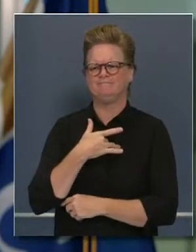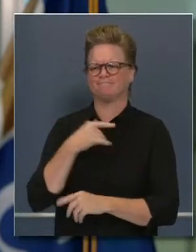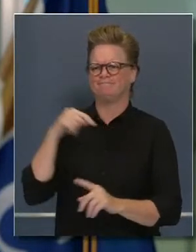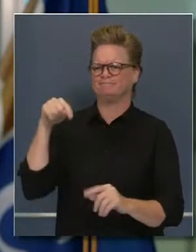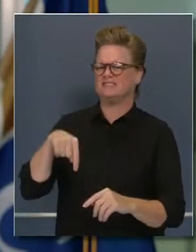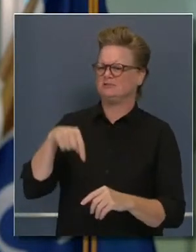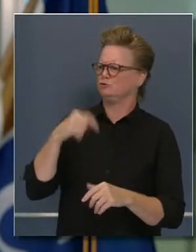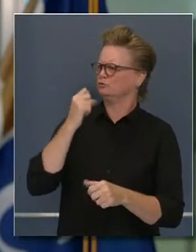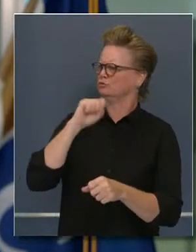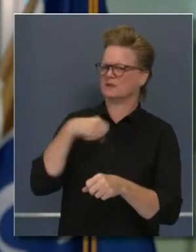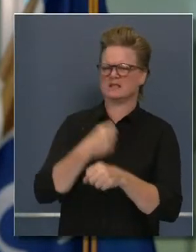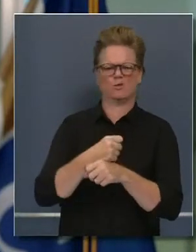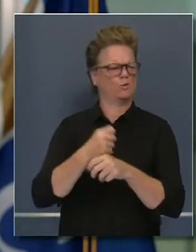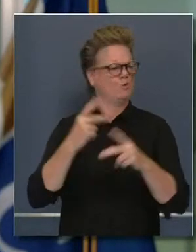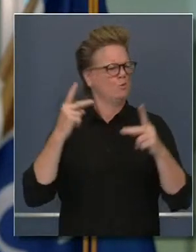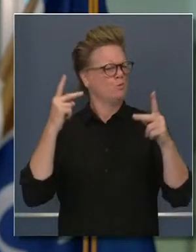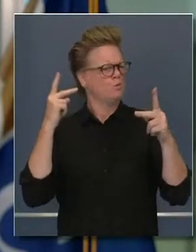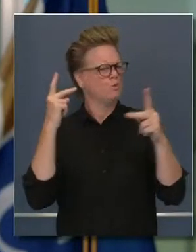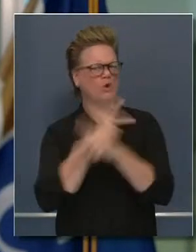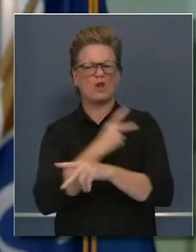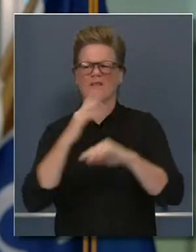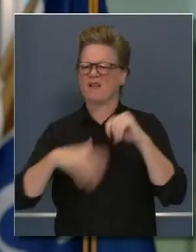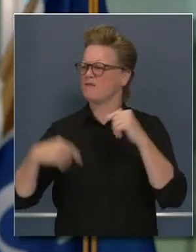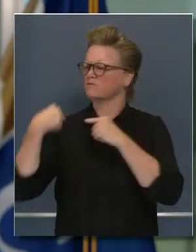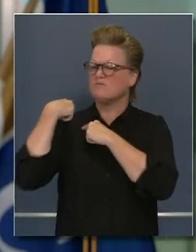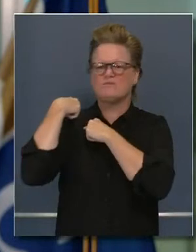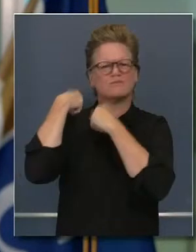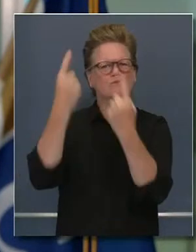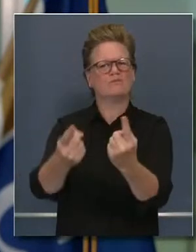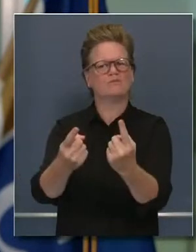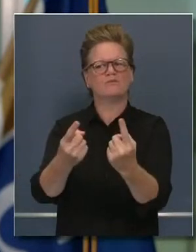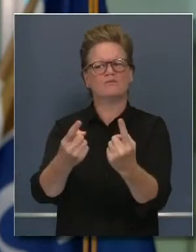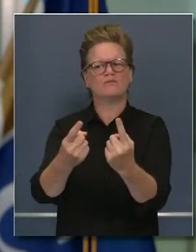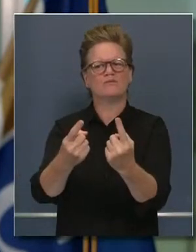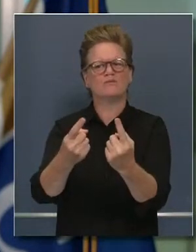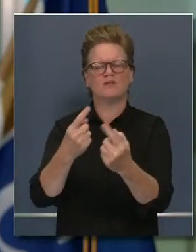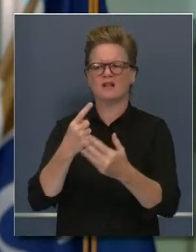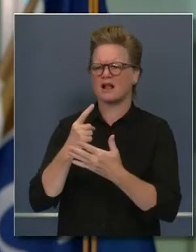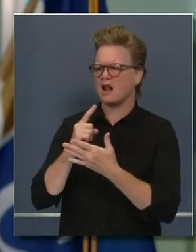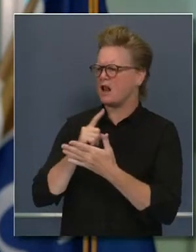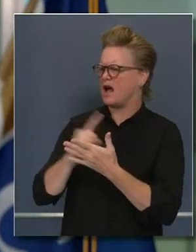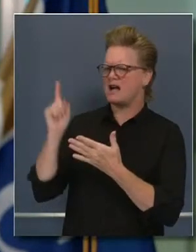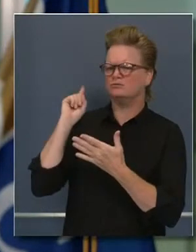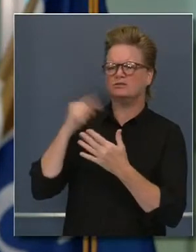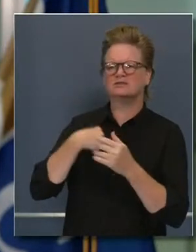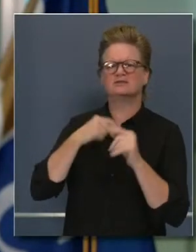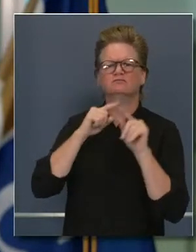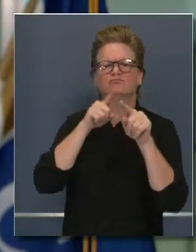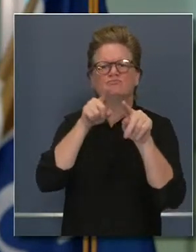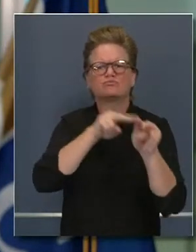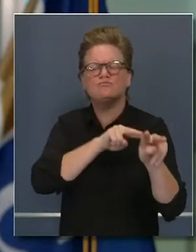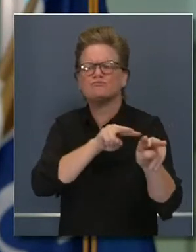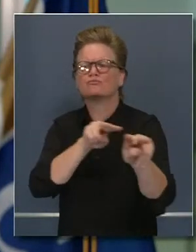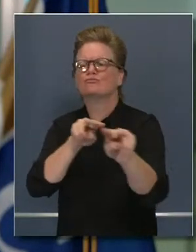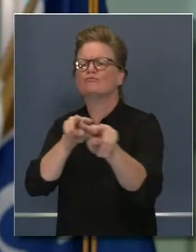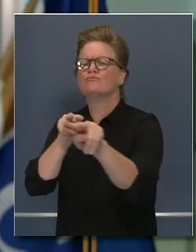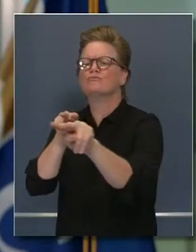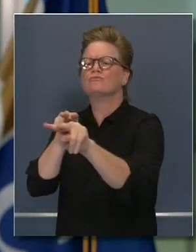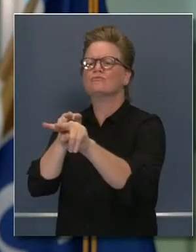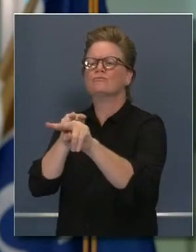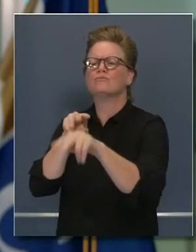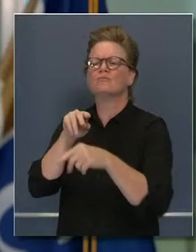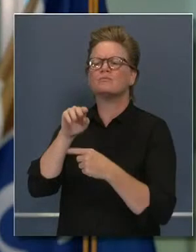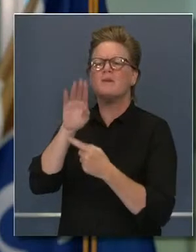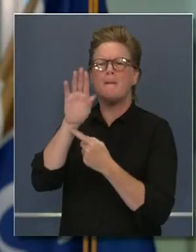year? And second, you toured Big Basin last week. I'm just curious what your vision is for rebuilding those historic